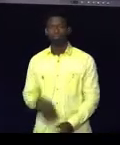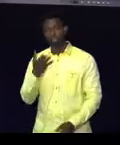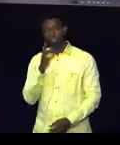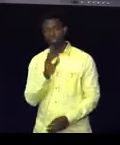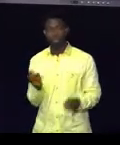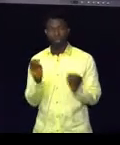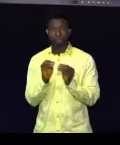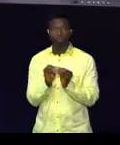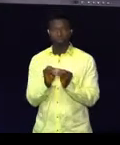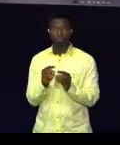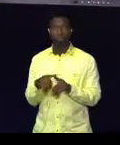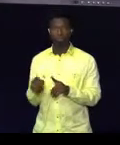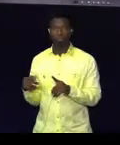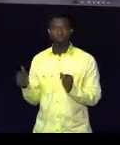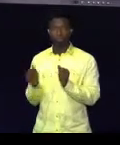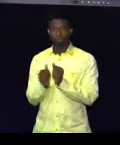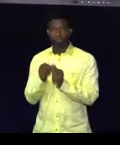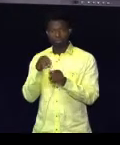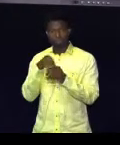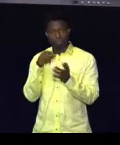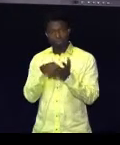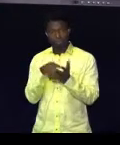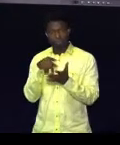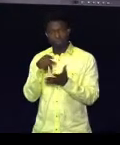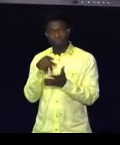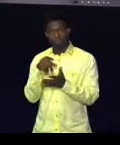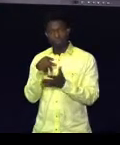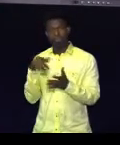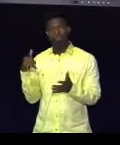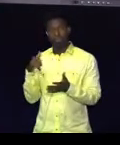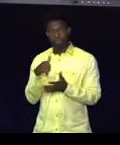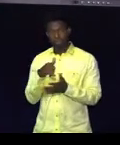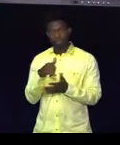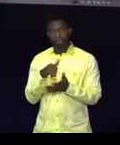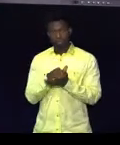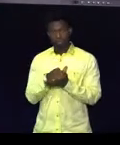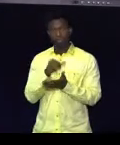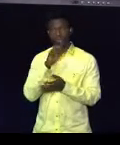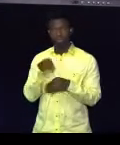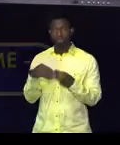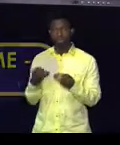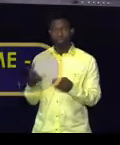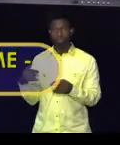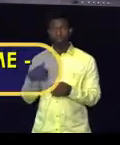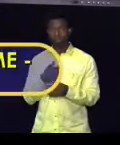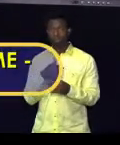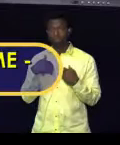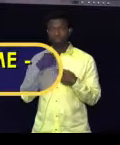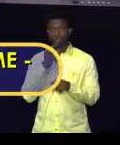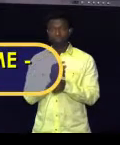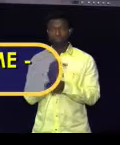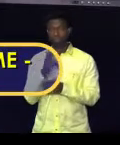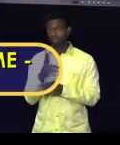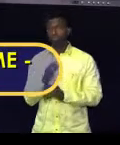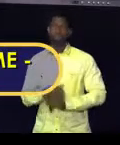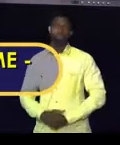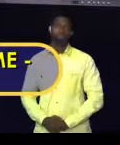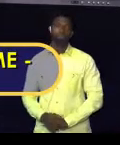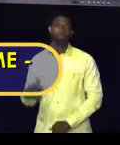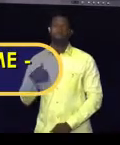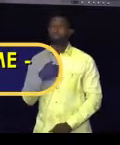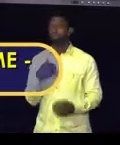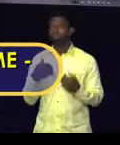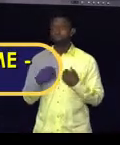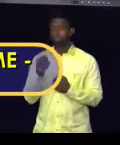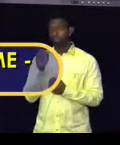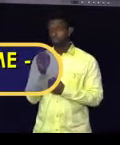multiple of 4. There are more. Okay, but within these ones that I have given here, we have just 3 common multiples.